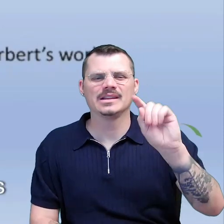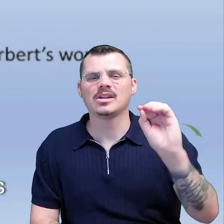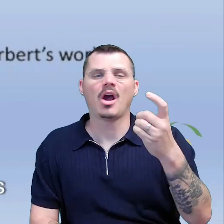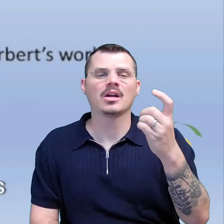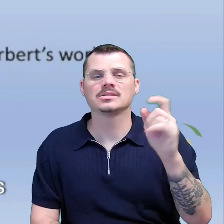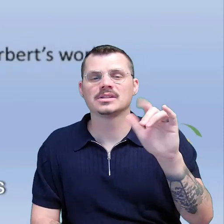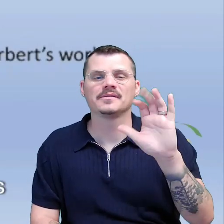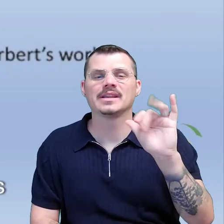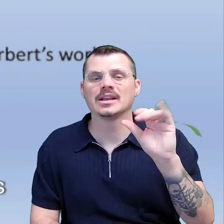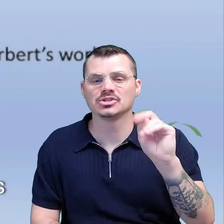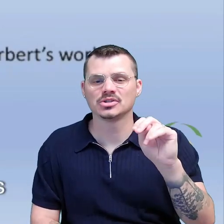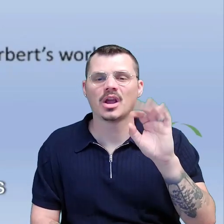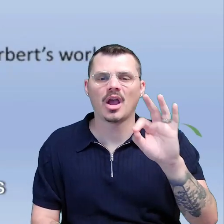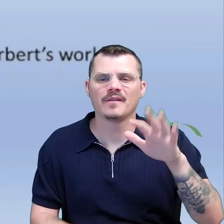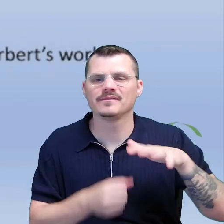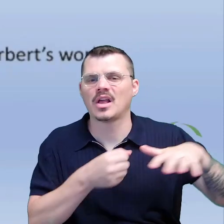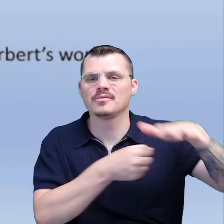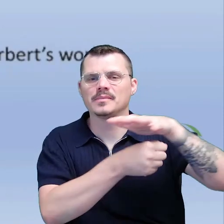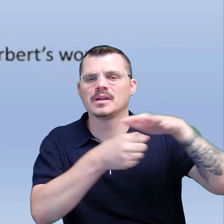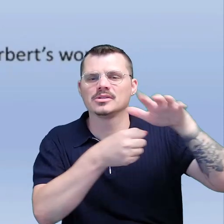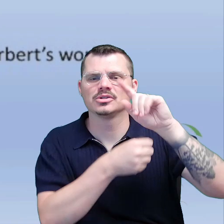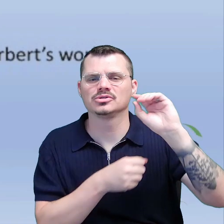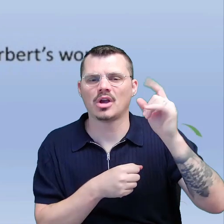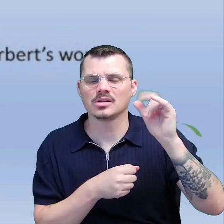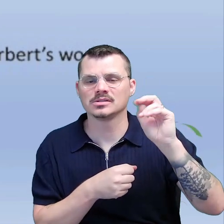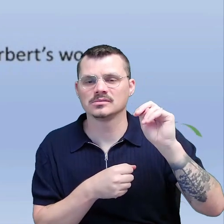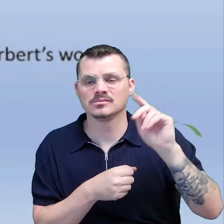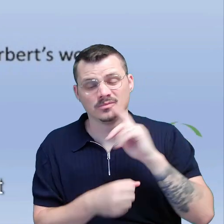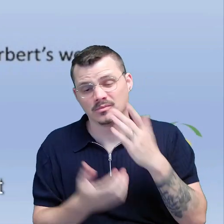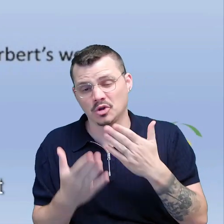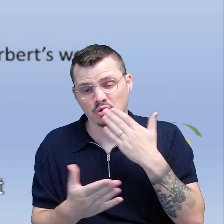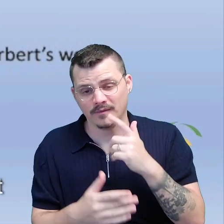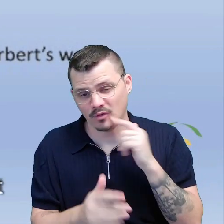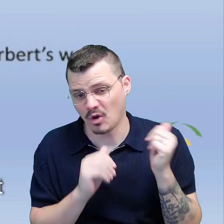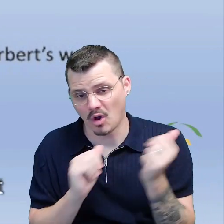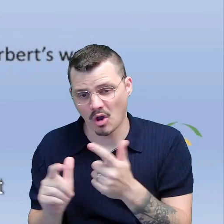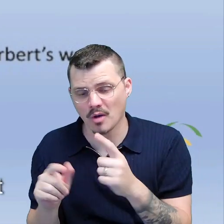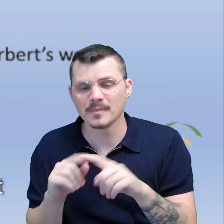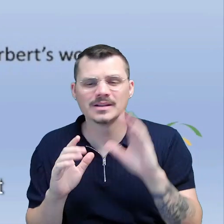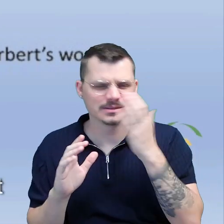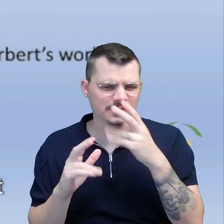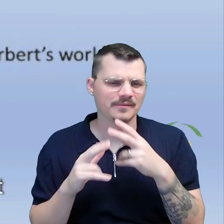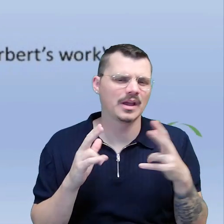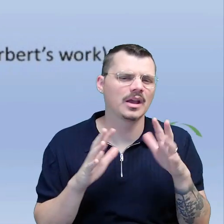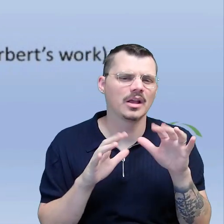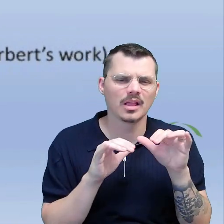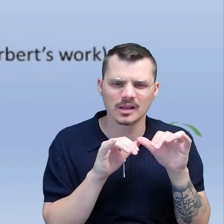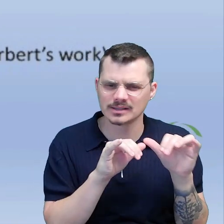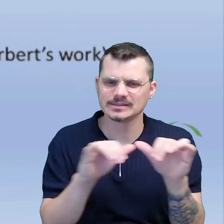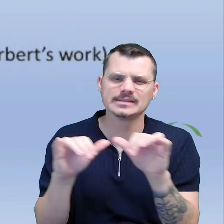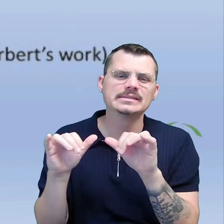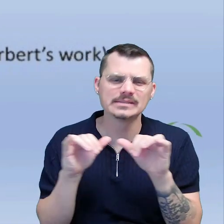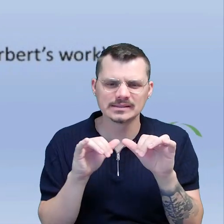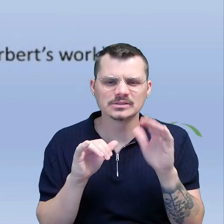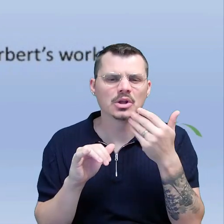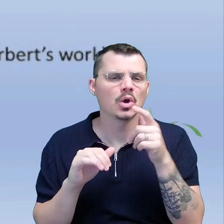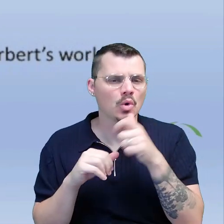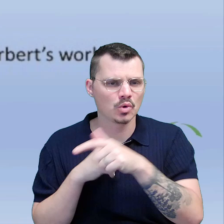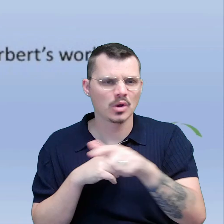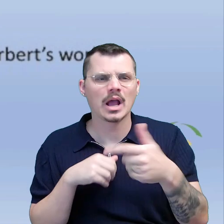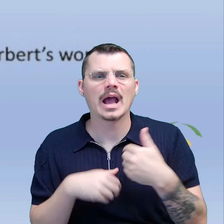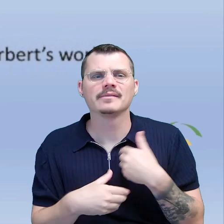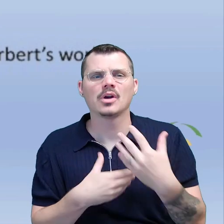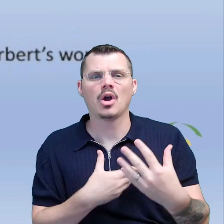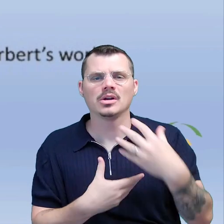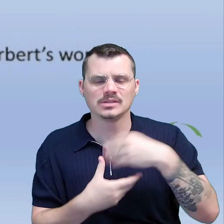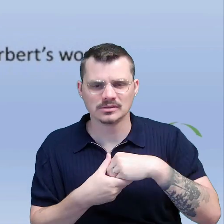Detoxification of environmental toxins is probably good for all of us. It does seem to be fairly consistent that people with